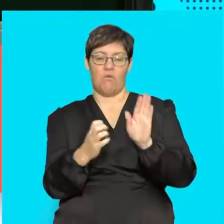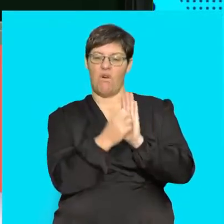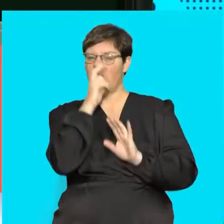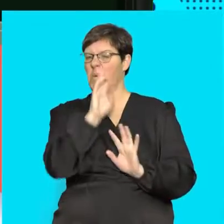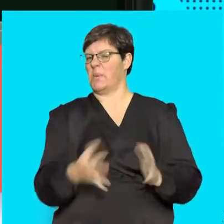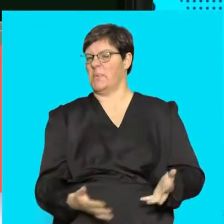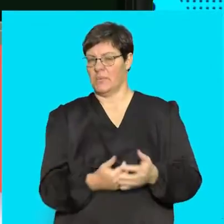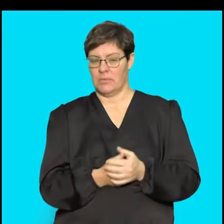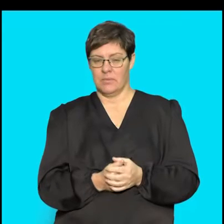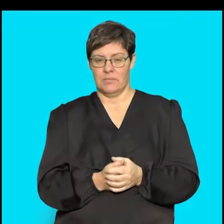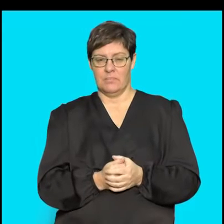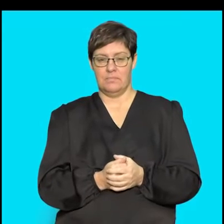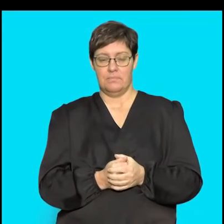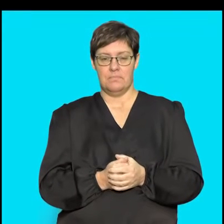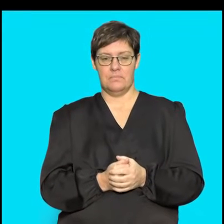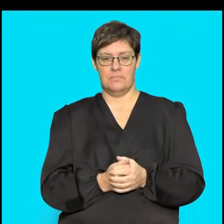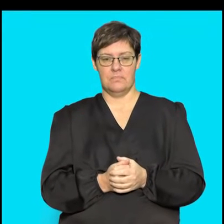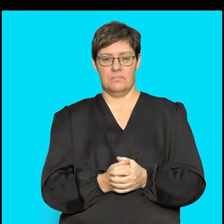look.